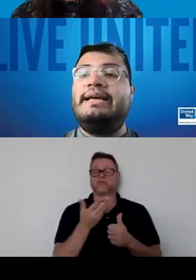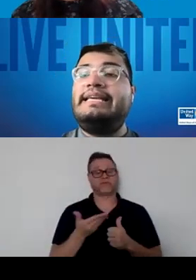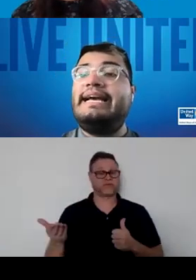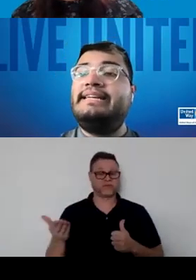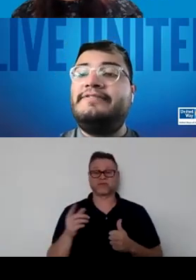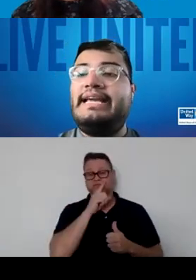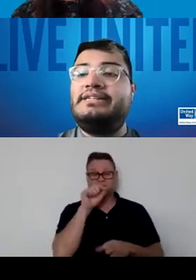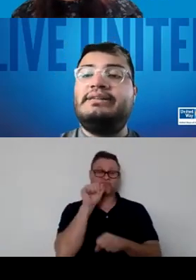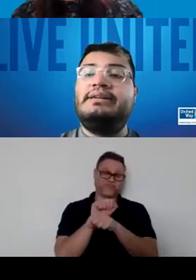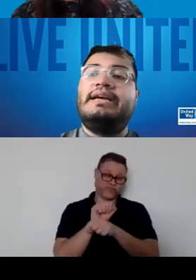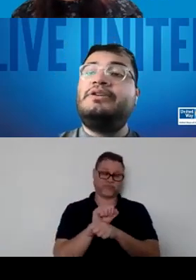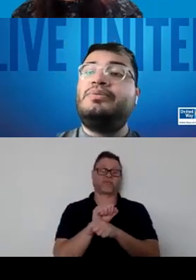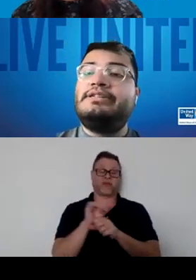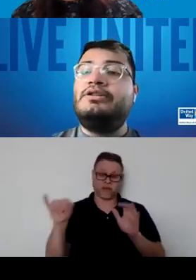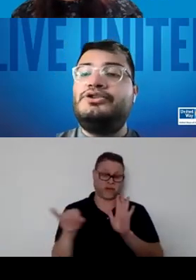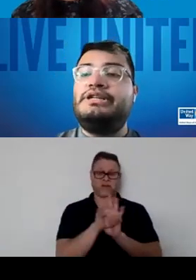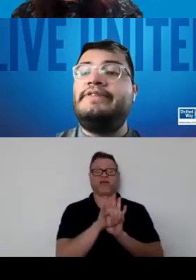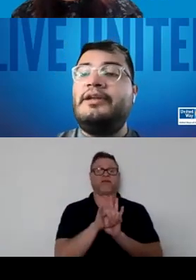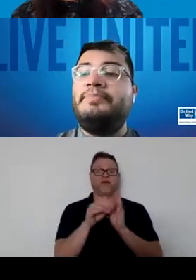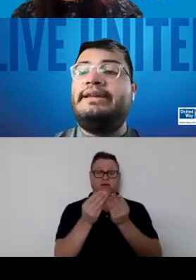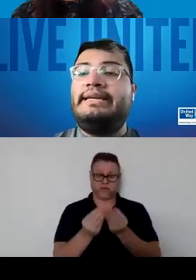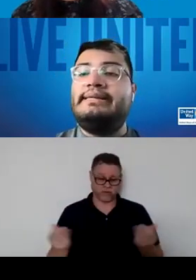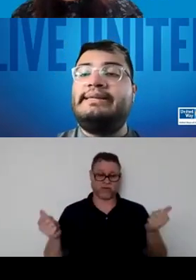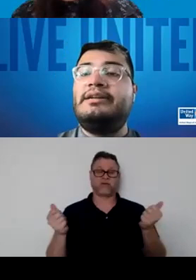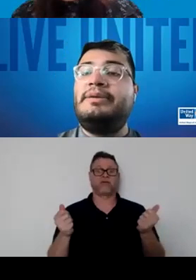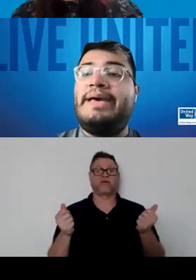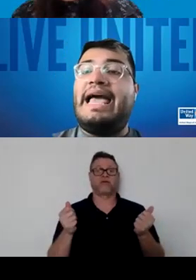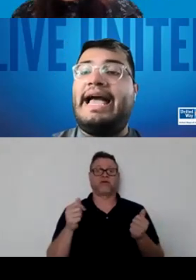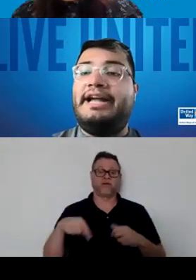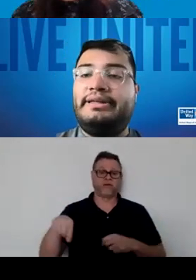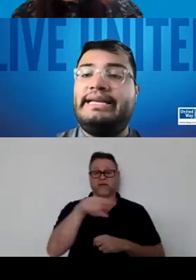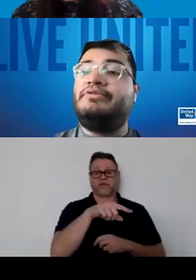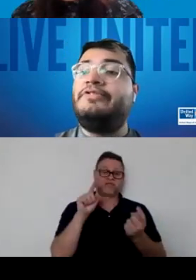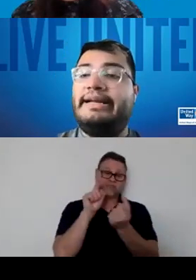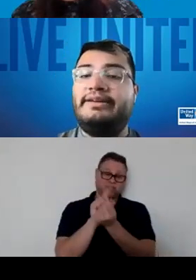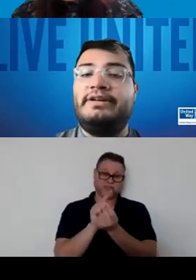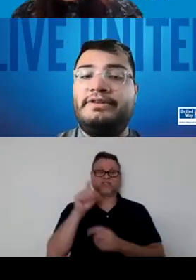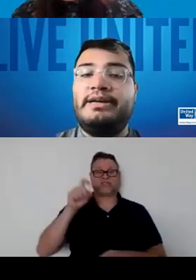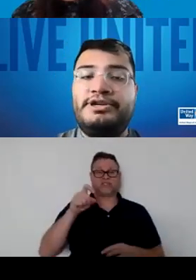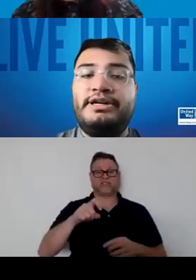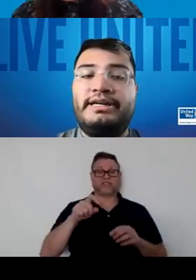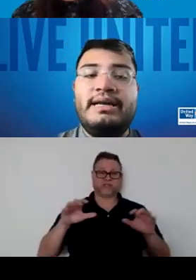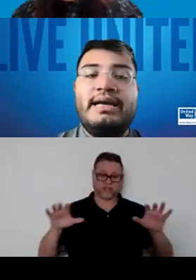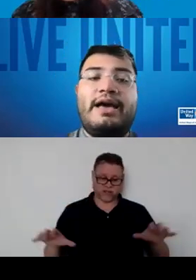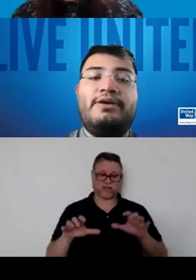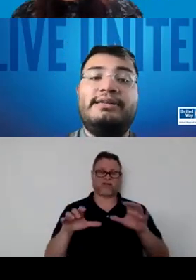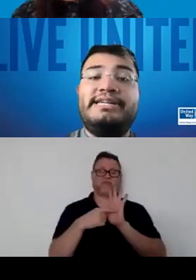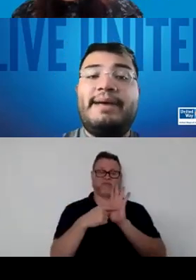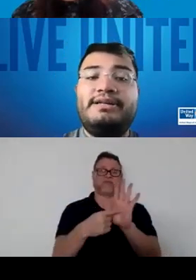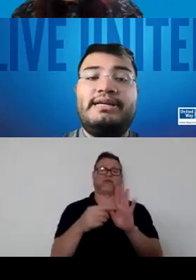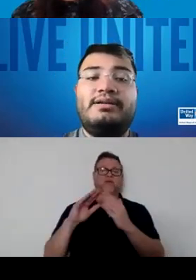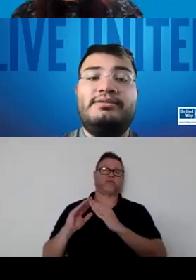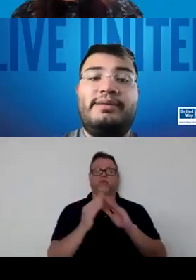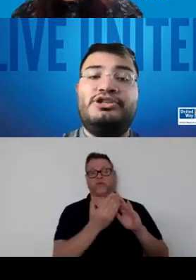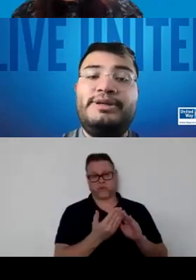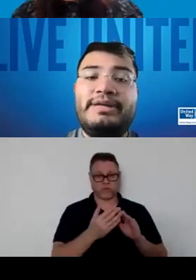that the identification and the resolution of unmet needs is going to be met accurately and reflective of the community. Now, such